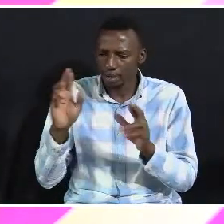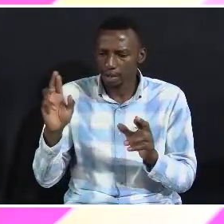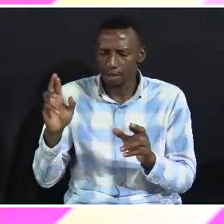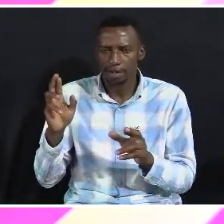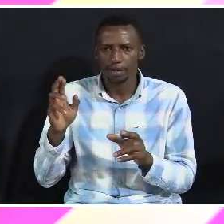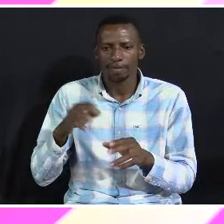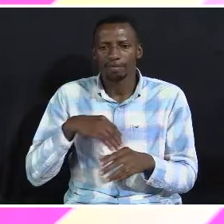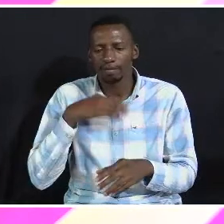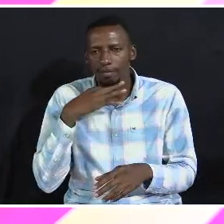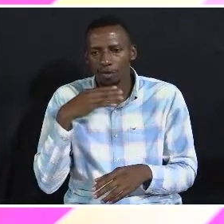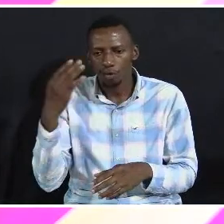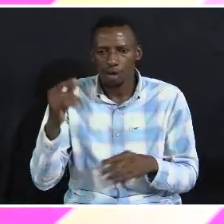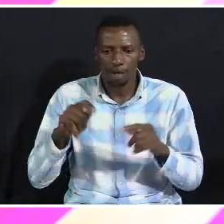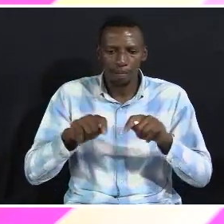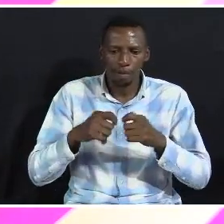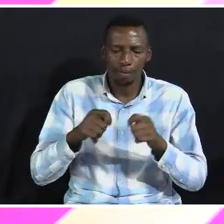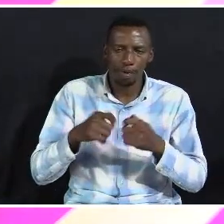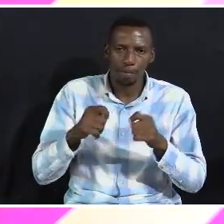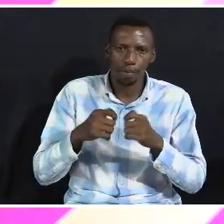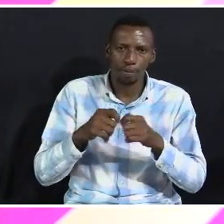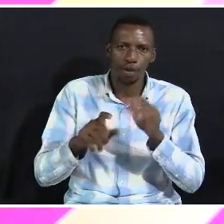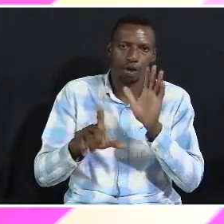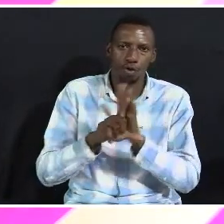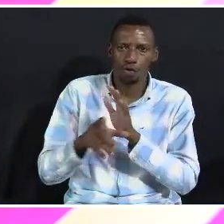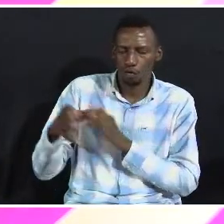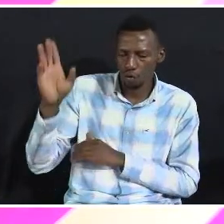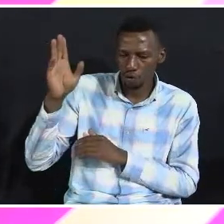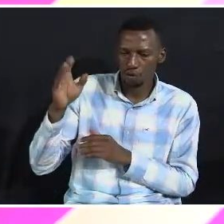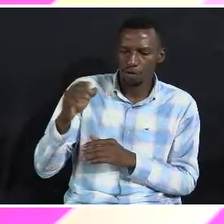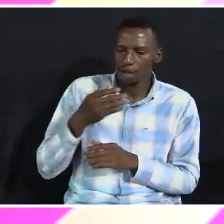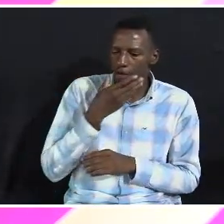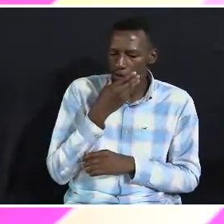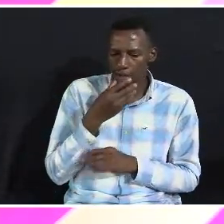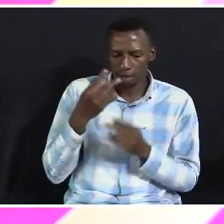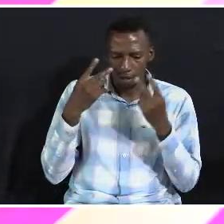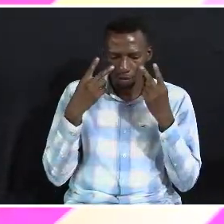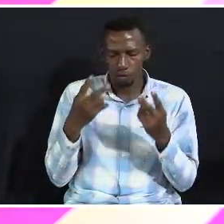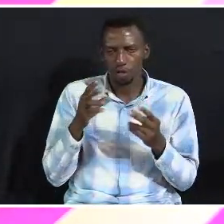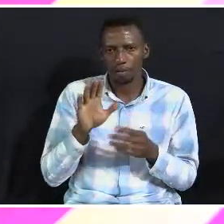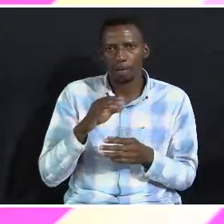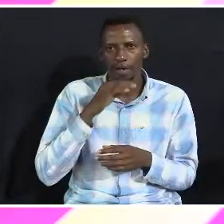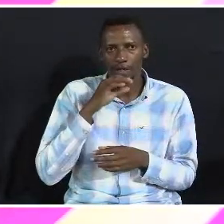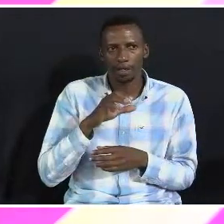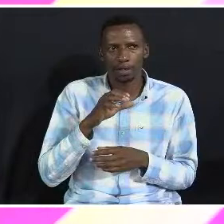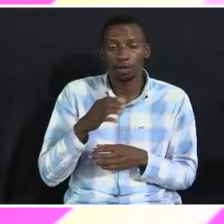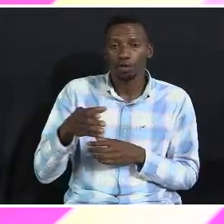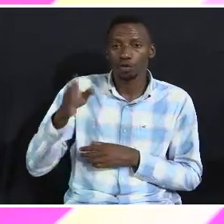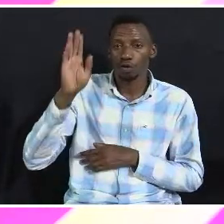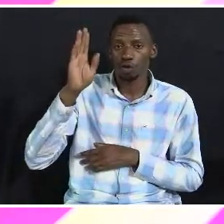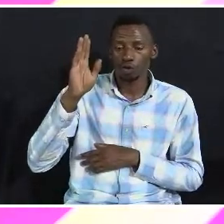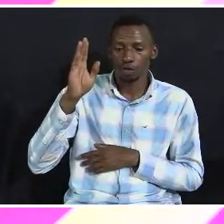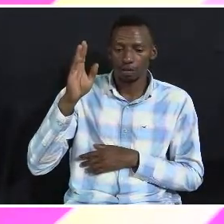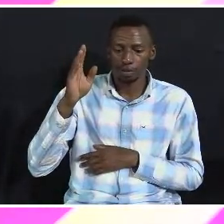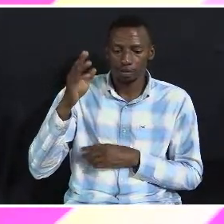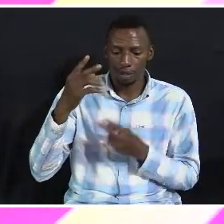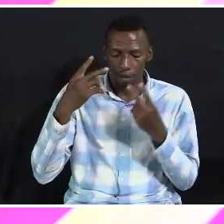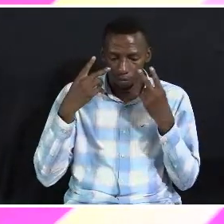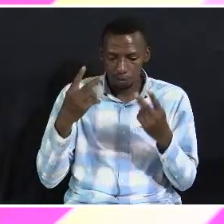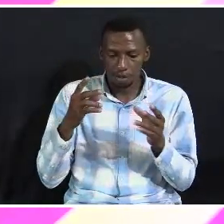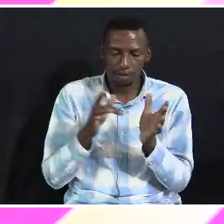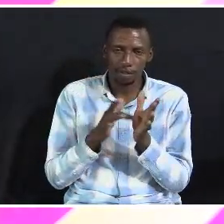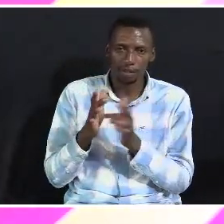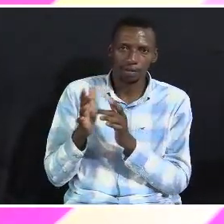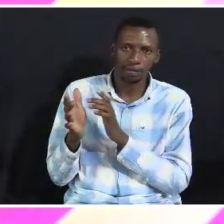transgression of the law of God, the Father, looking upon his Son, said, that is God the Father, looking upon Jesus